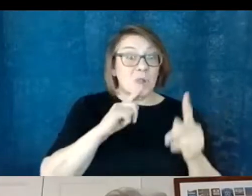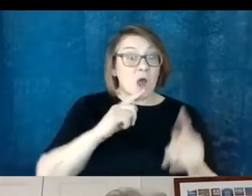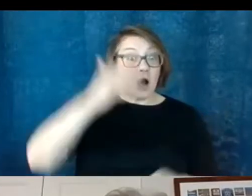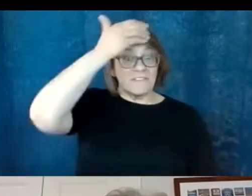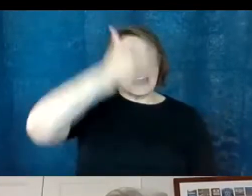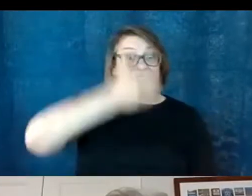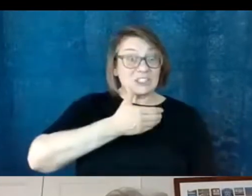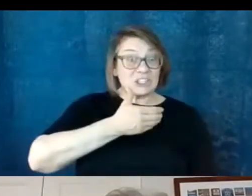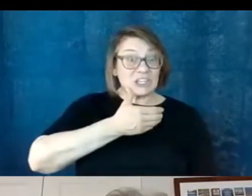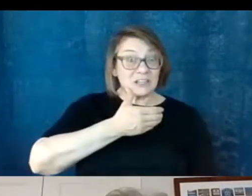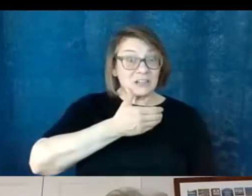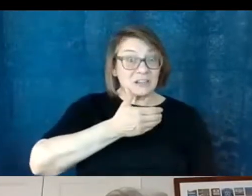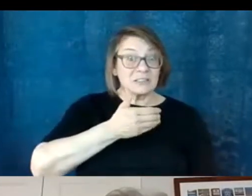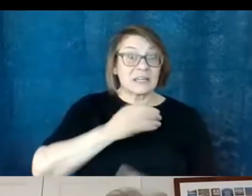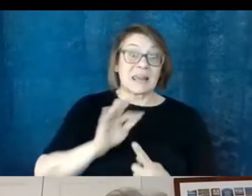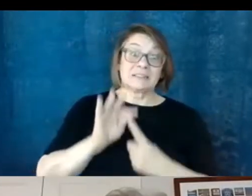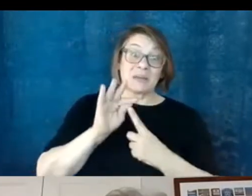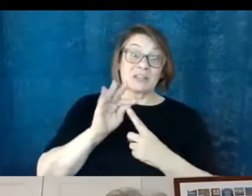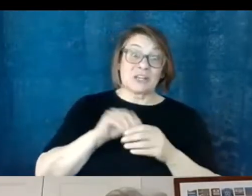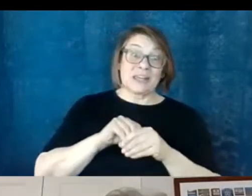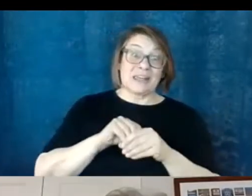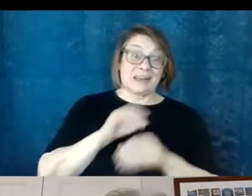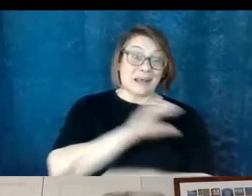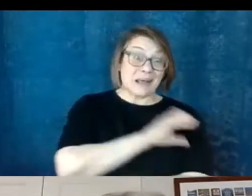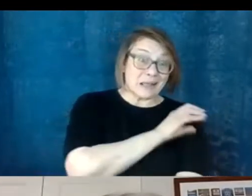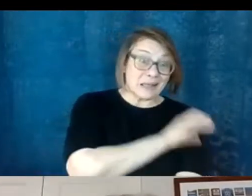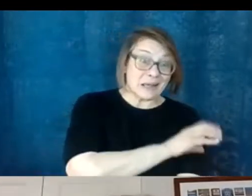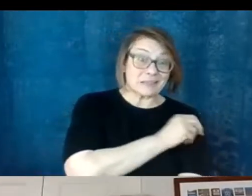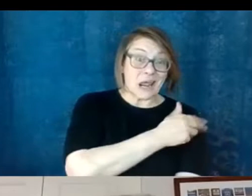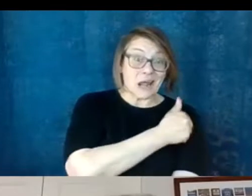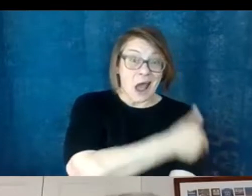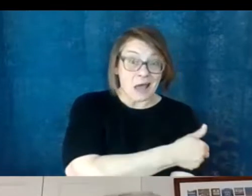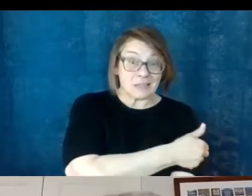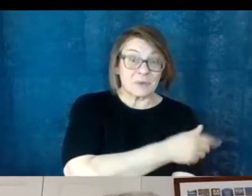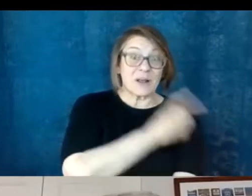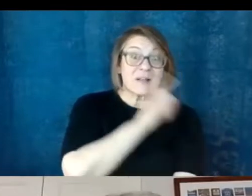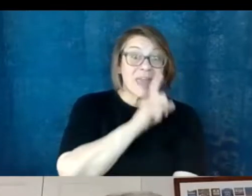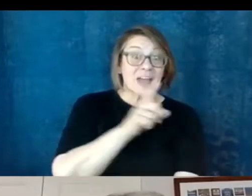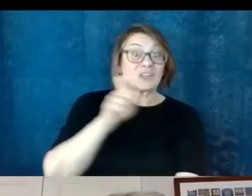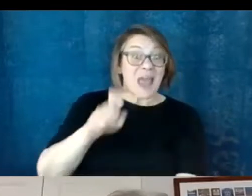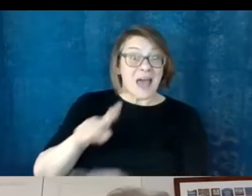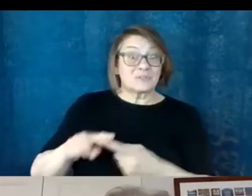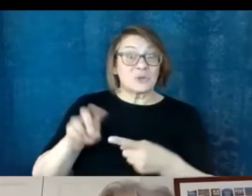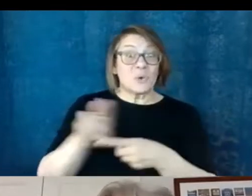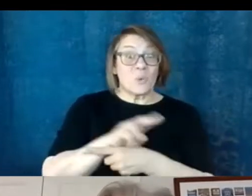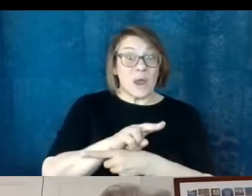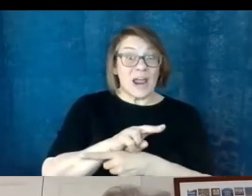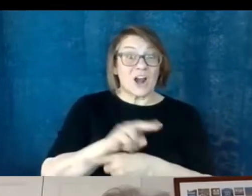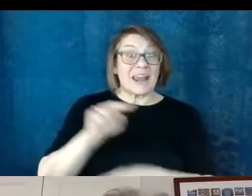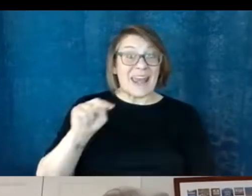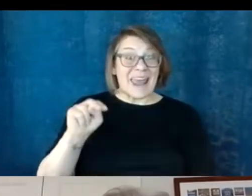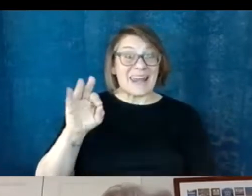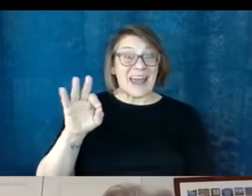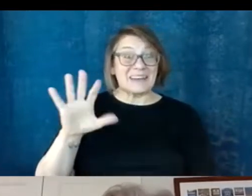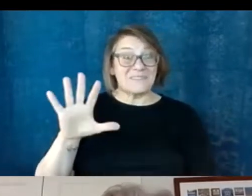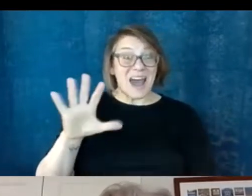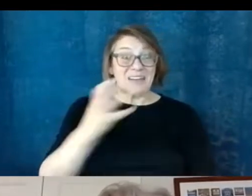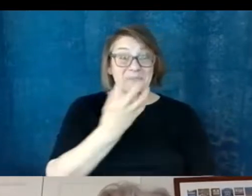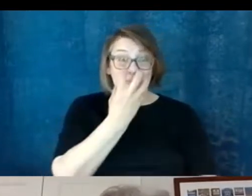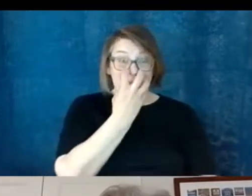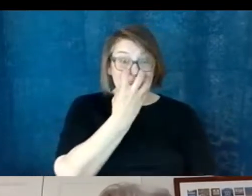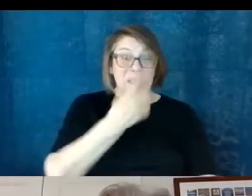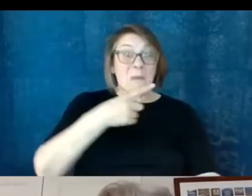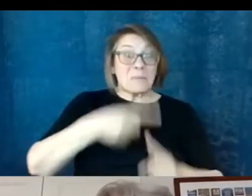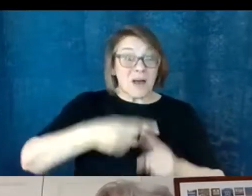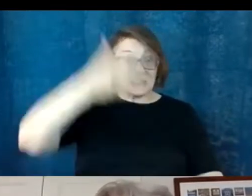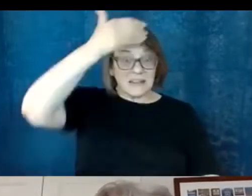face shields, and especially in things like clinics and hospitals, they actually have to wear like an N95 mask and a face